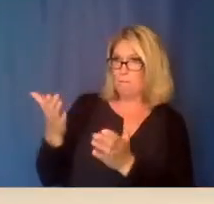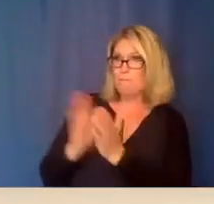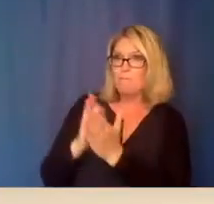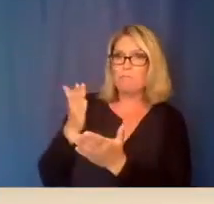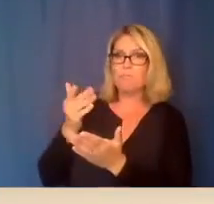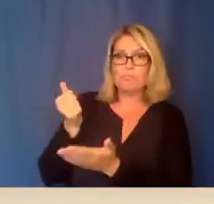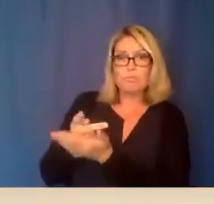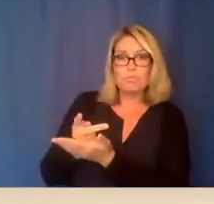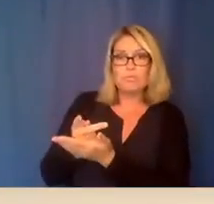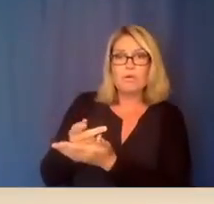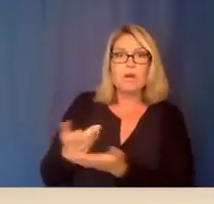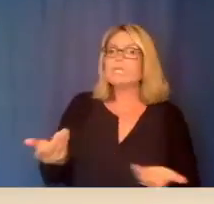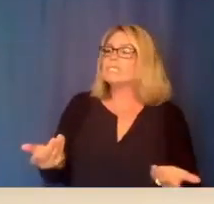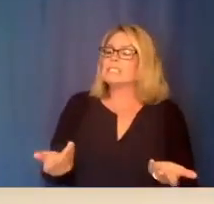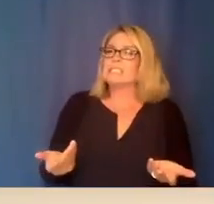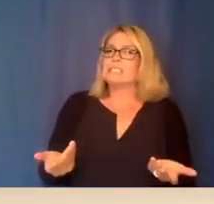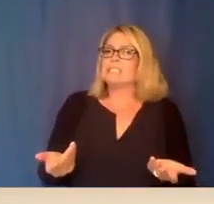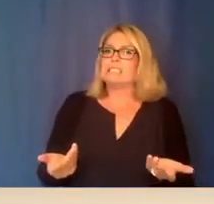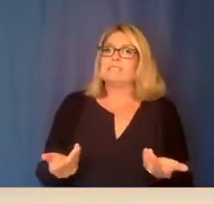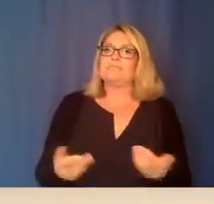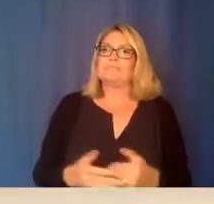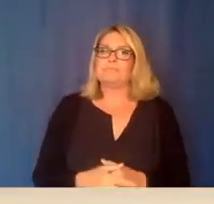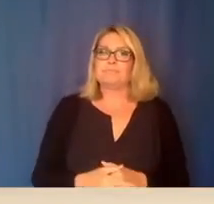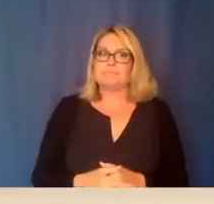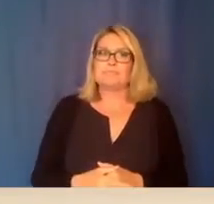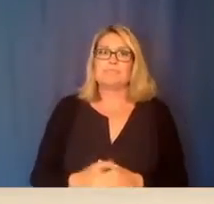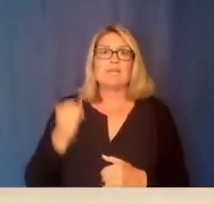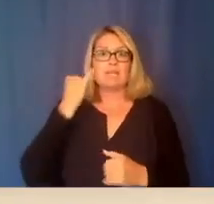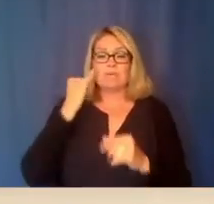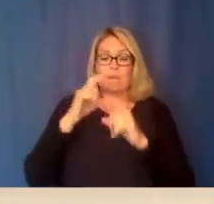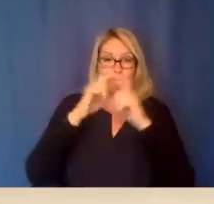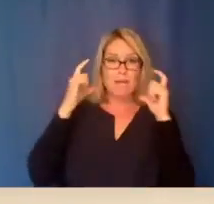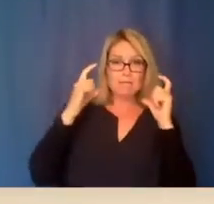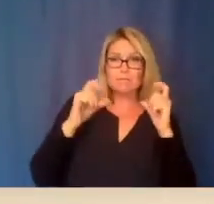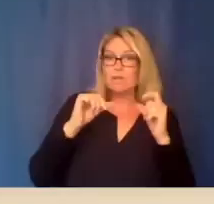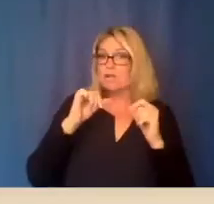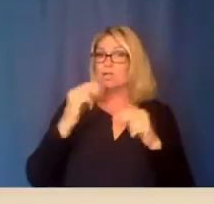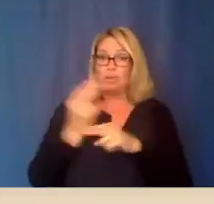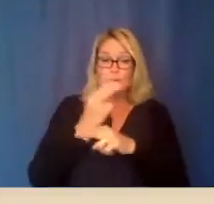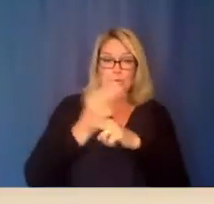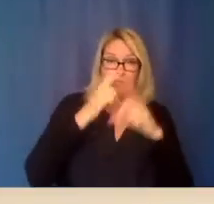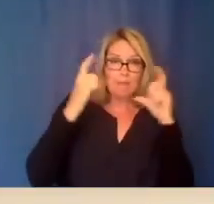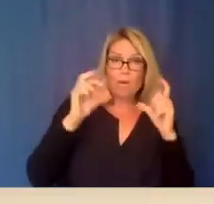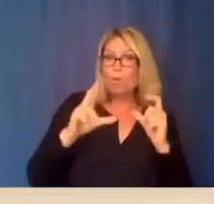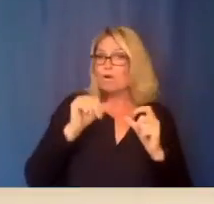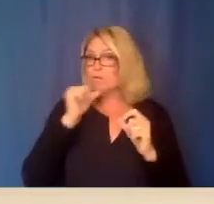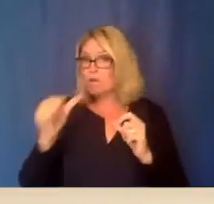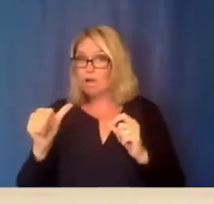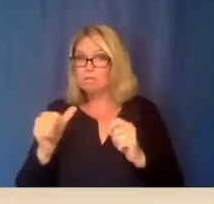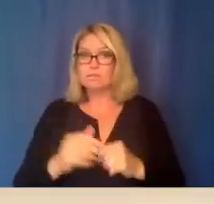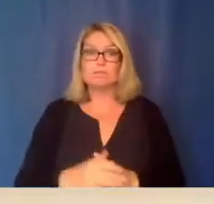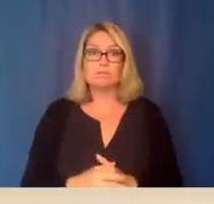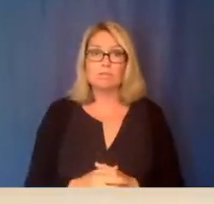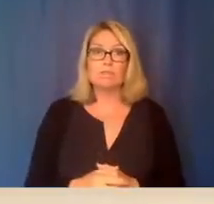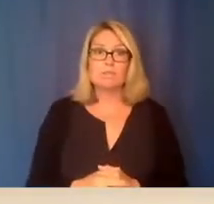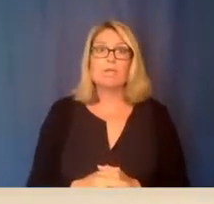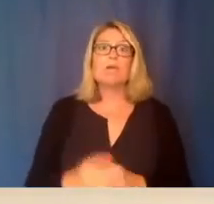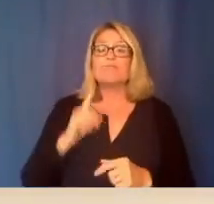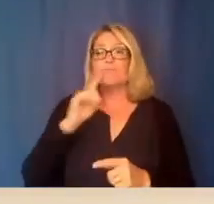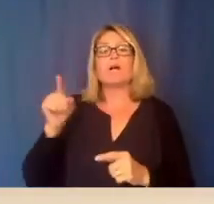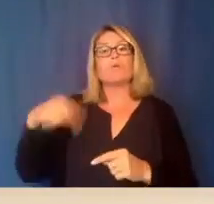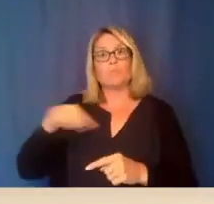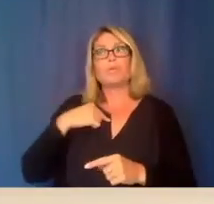of wearing a mask in indoor spaces or not wearing a mask, vaccine status is based on the honor